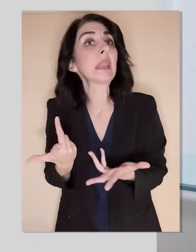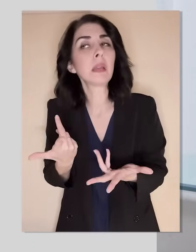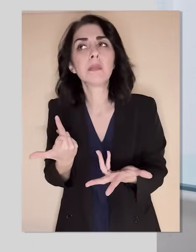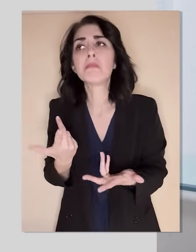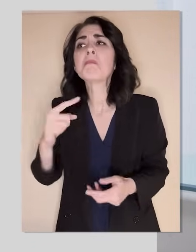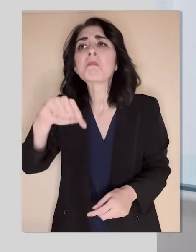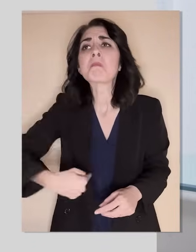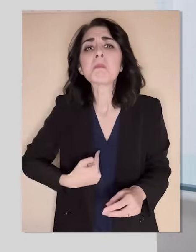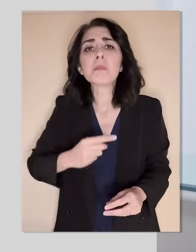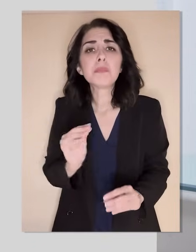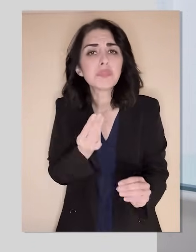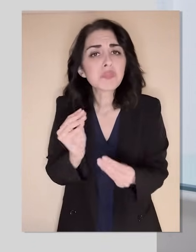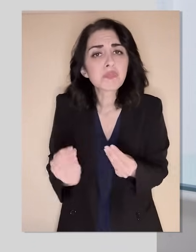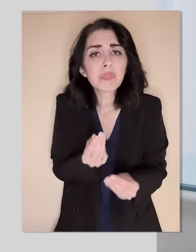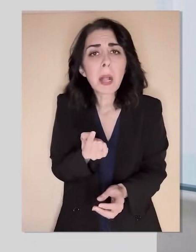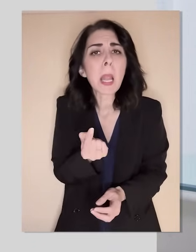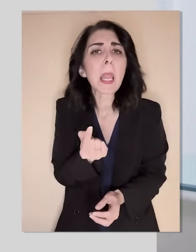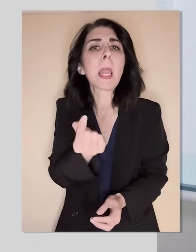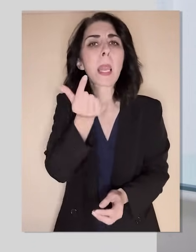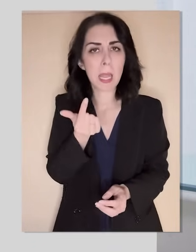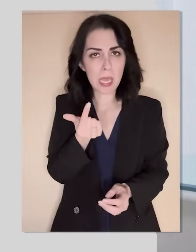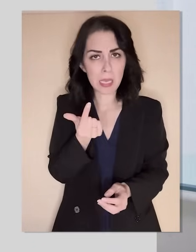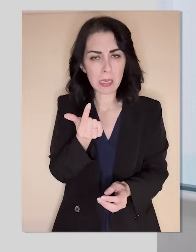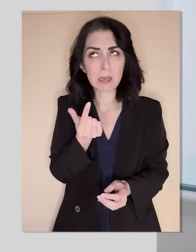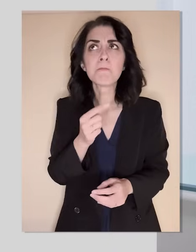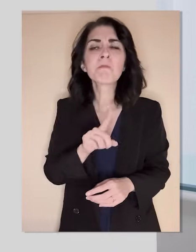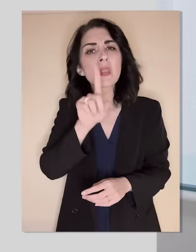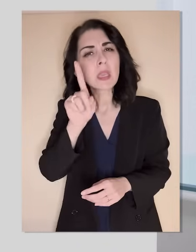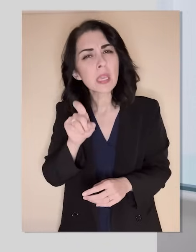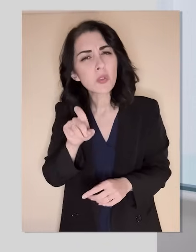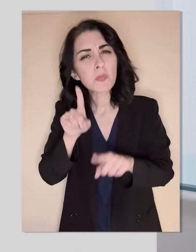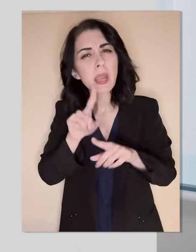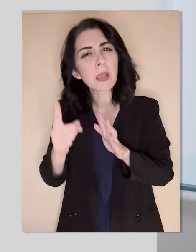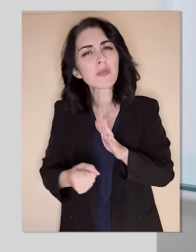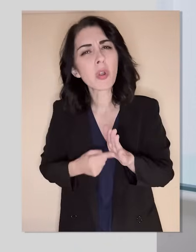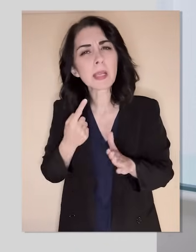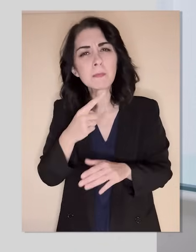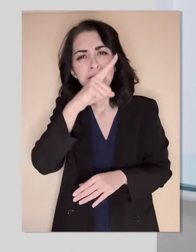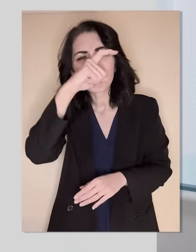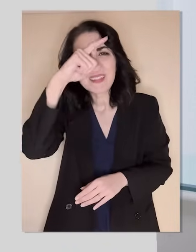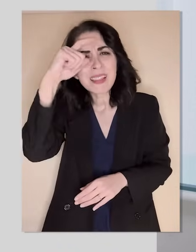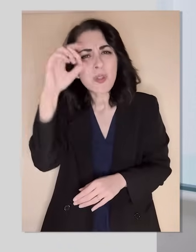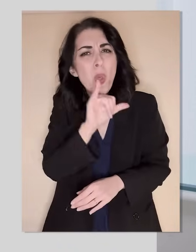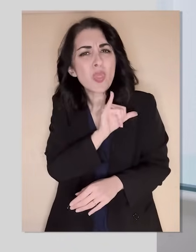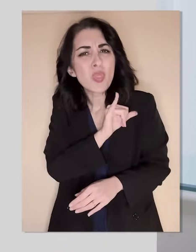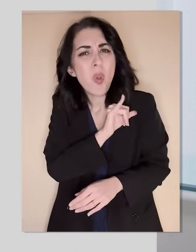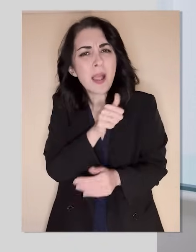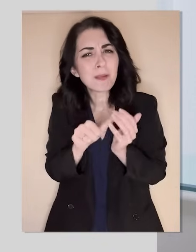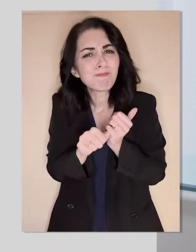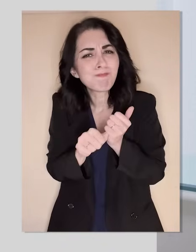Very, very few cases of weight gain, but in general, they're very, very